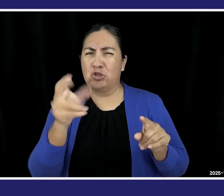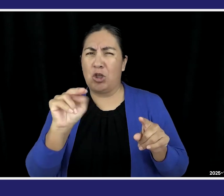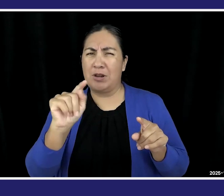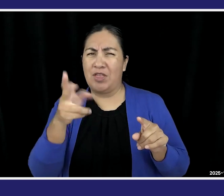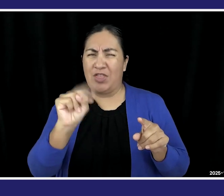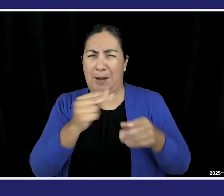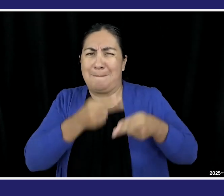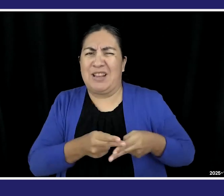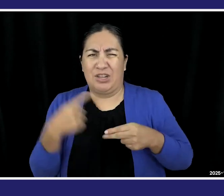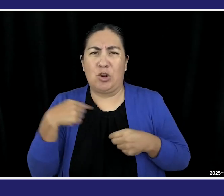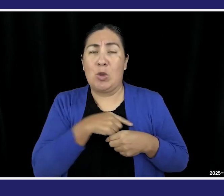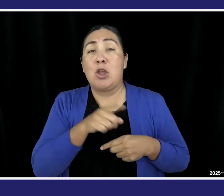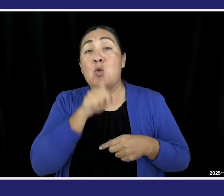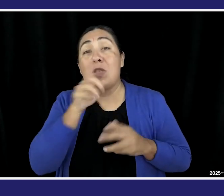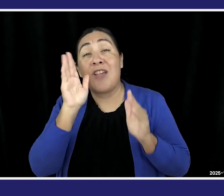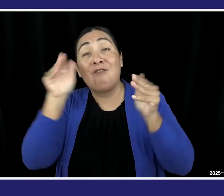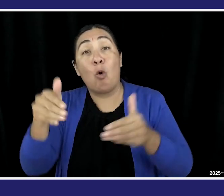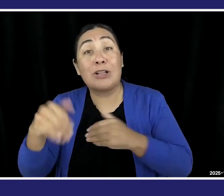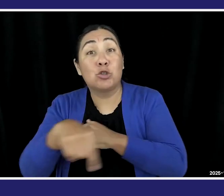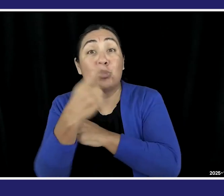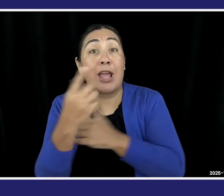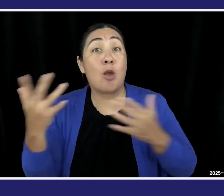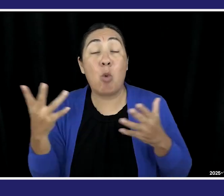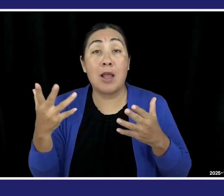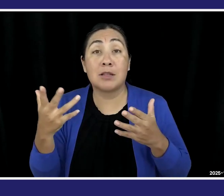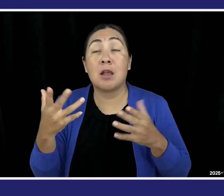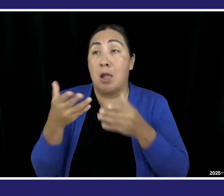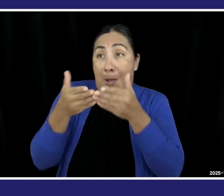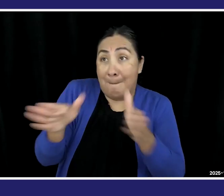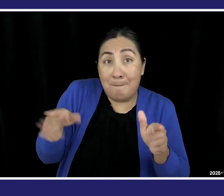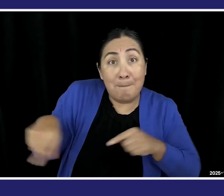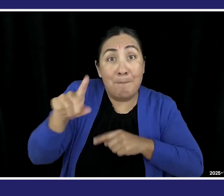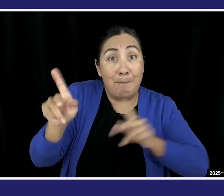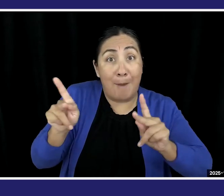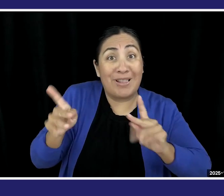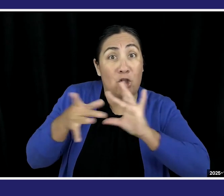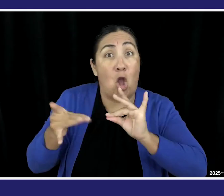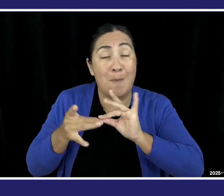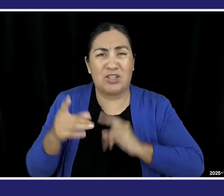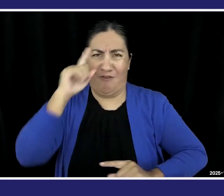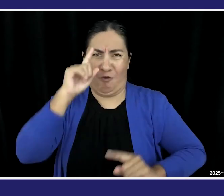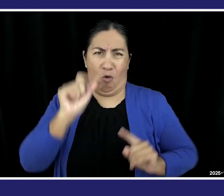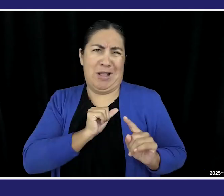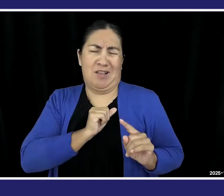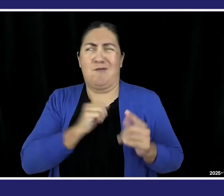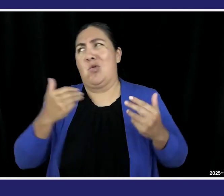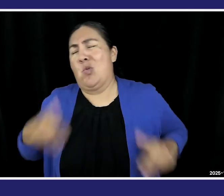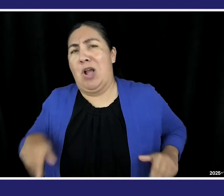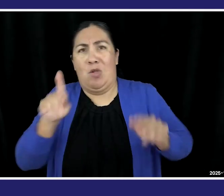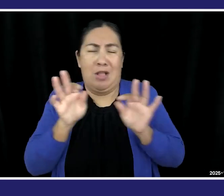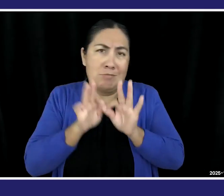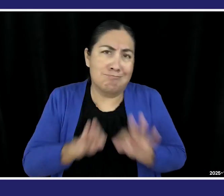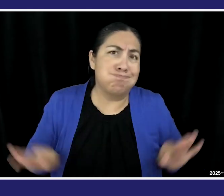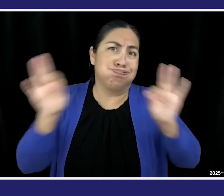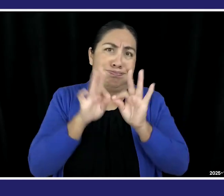today on public comment because for me, that is the most important part of the conversation today,